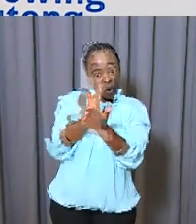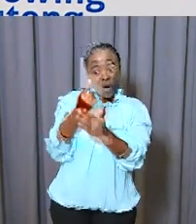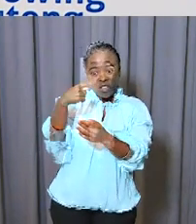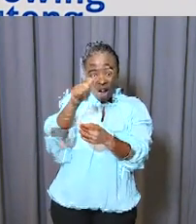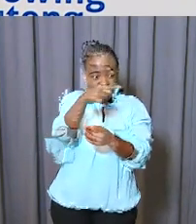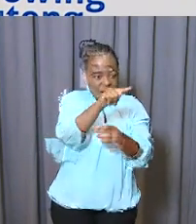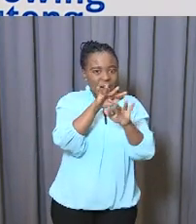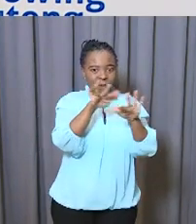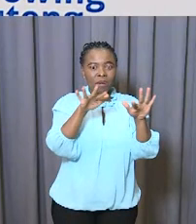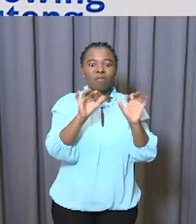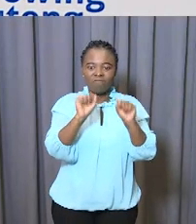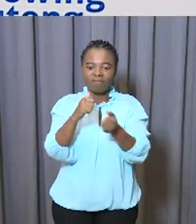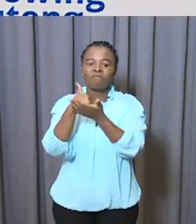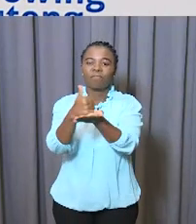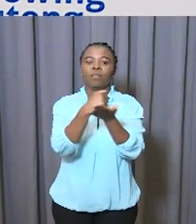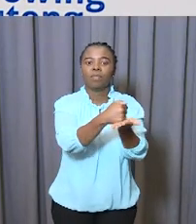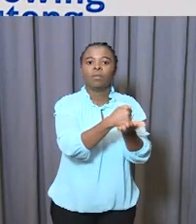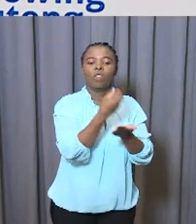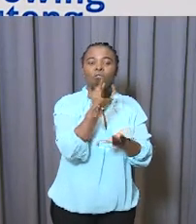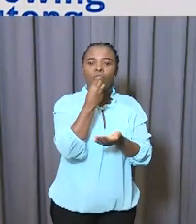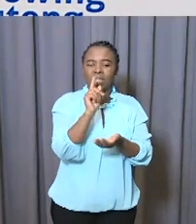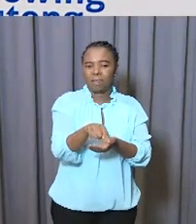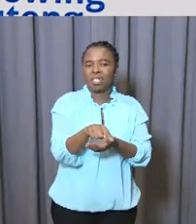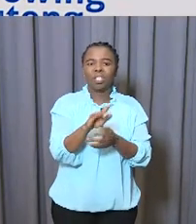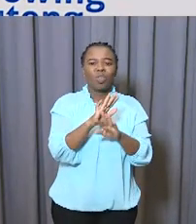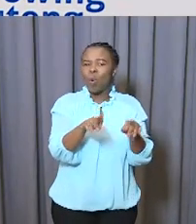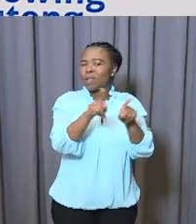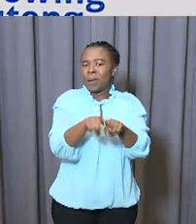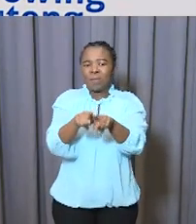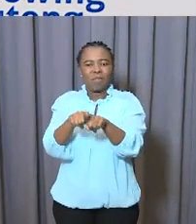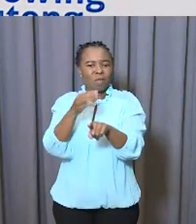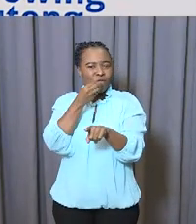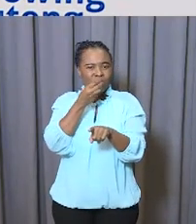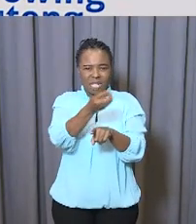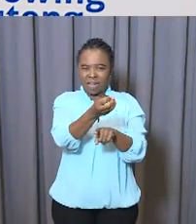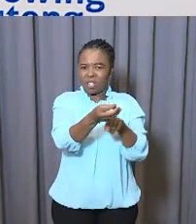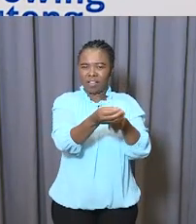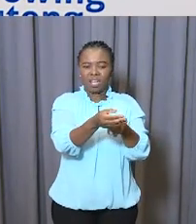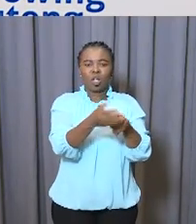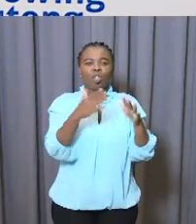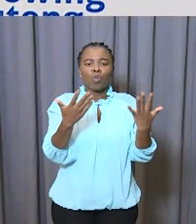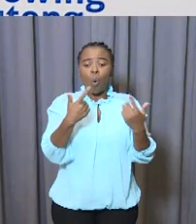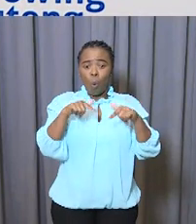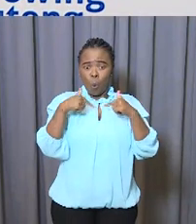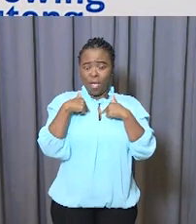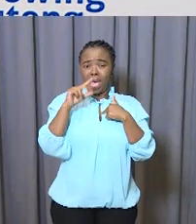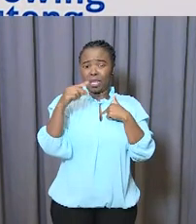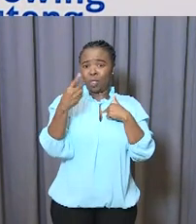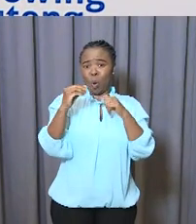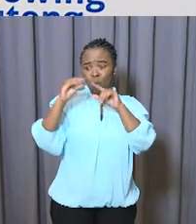the relevant support that we all want to provide. At no particular stage will stop any NGO from